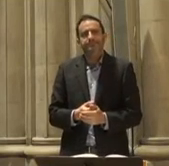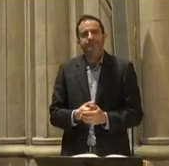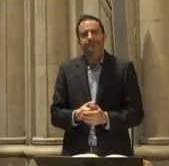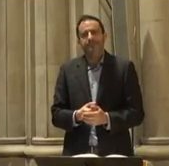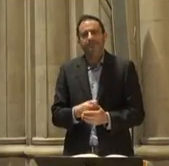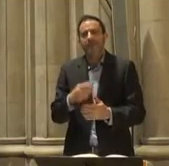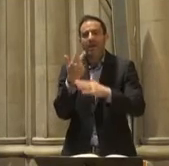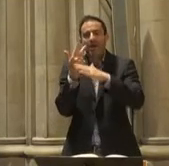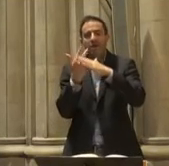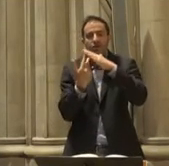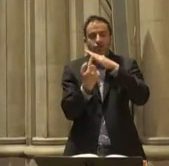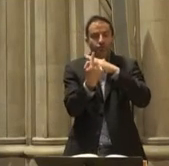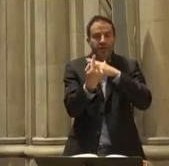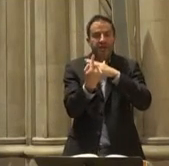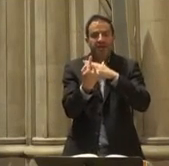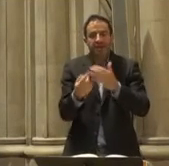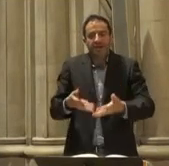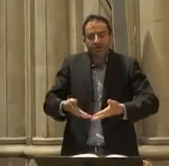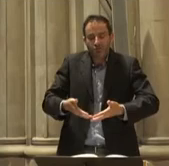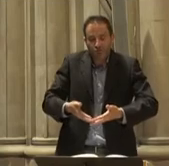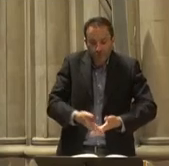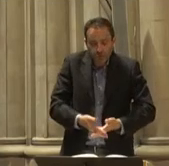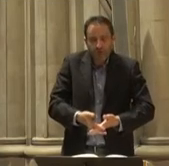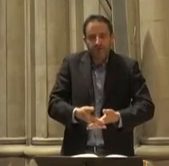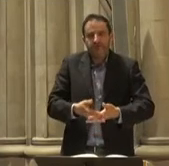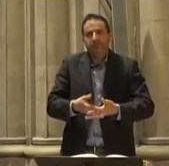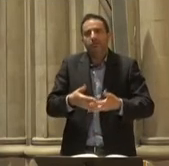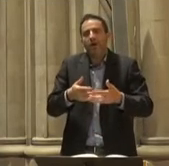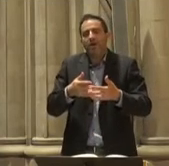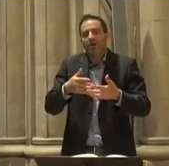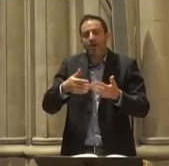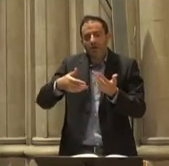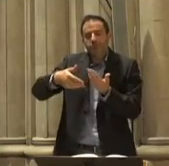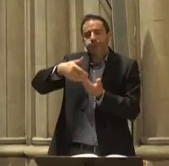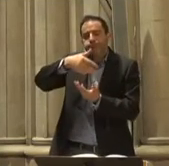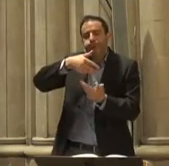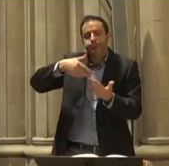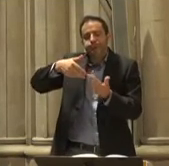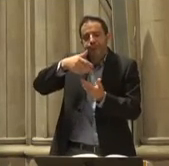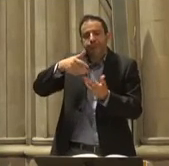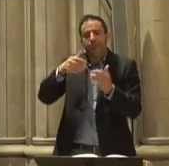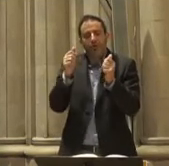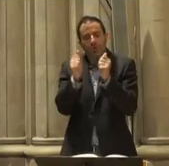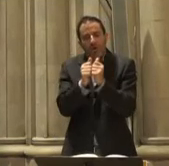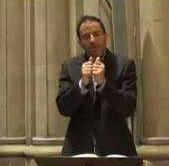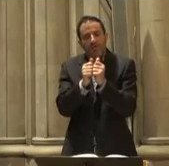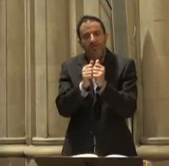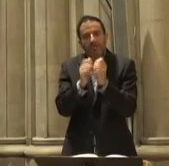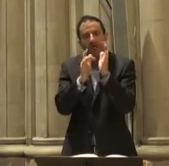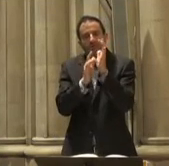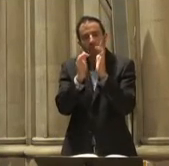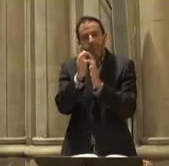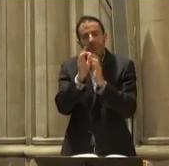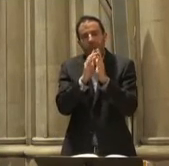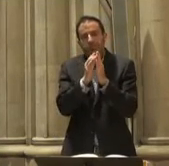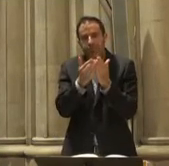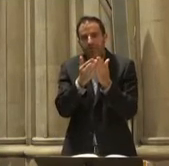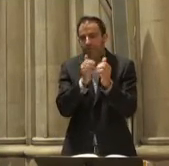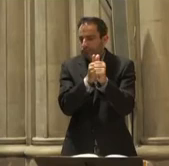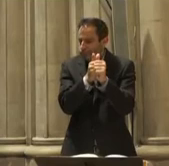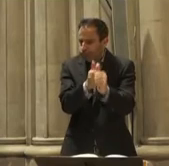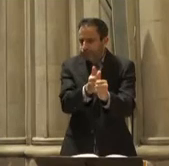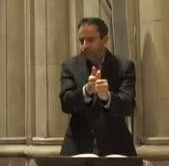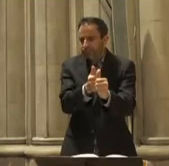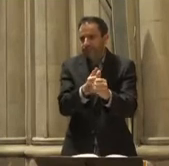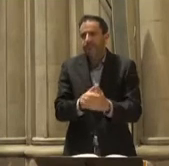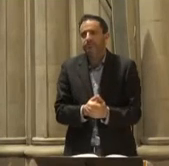The Trinity is rooted in a deep engagement with the scriptural narrative. That is to say, it is